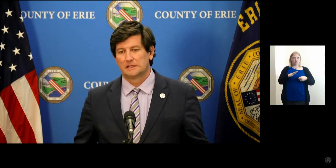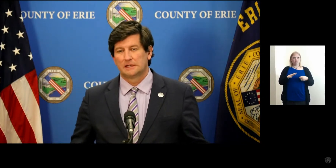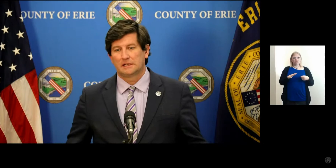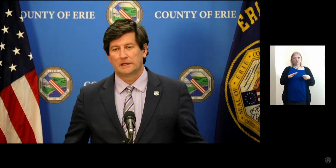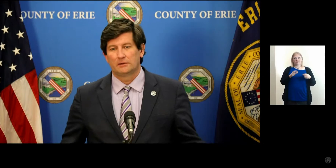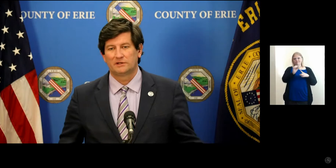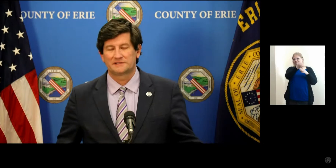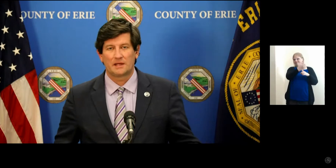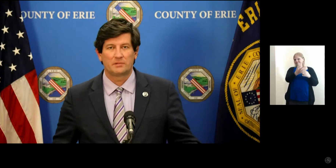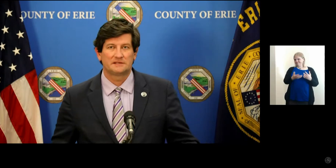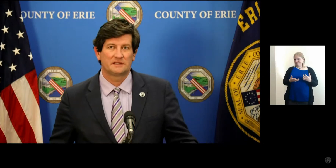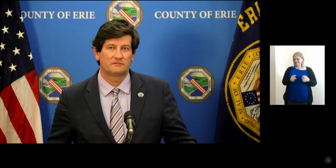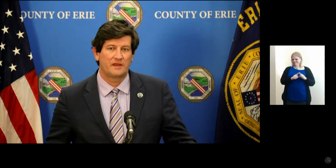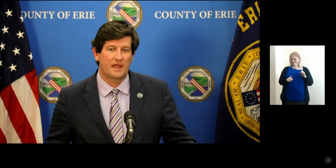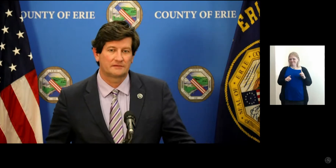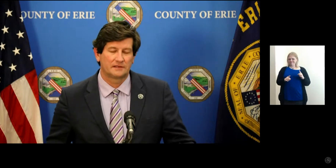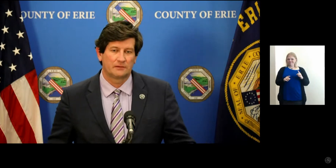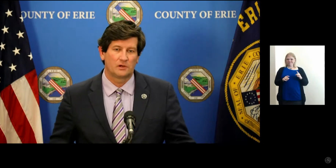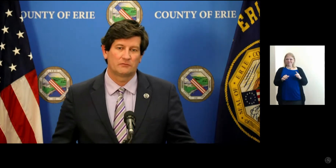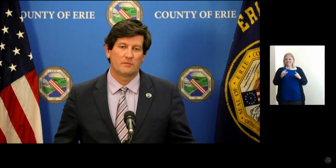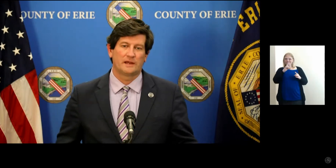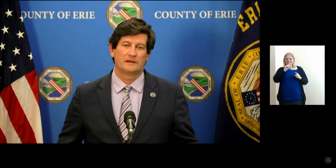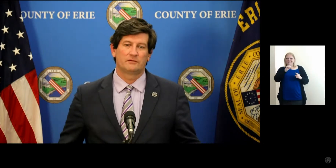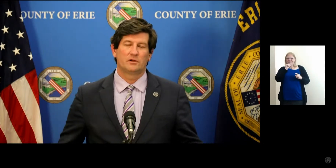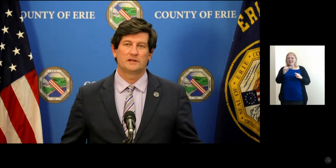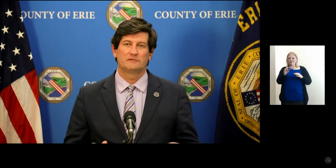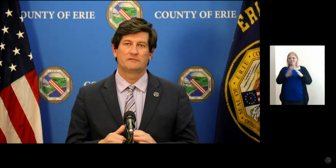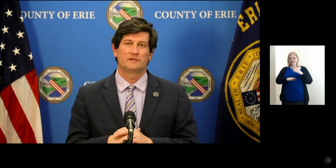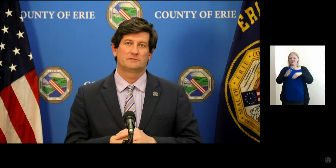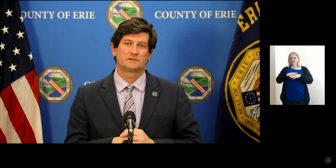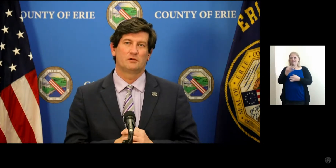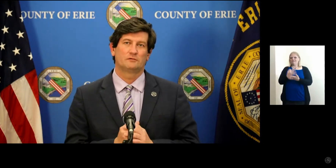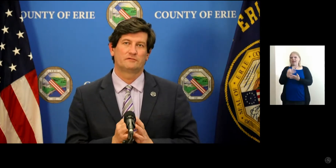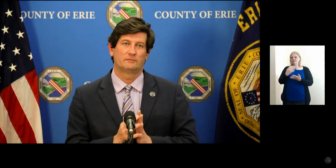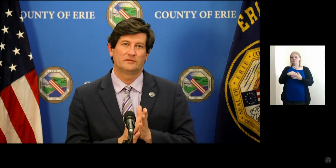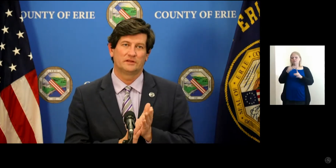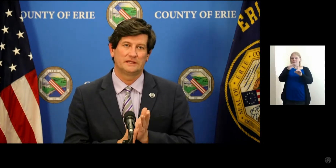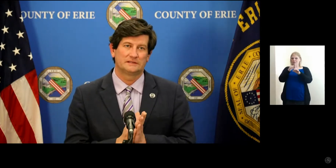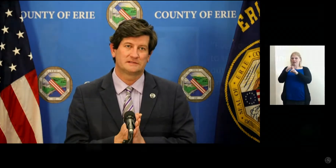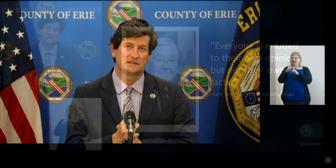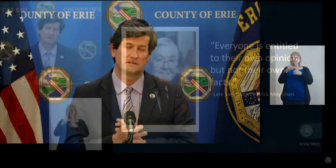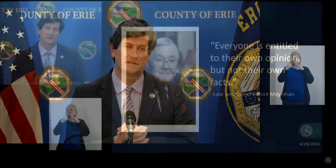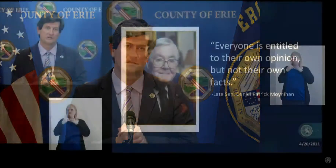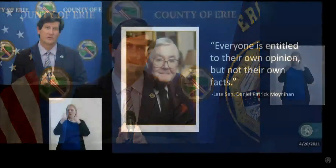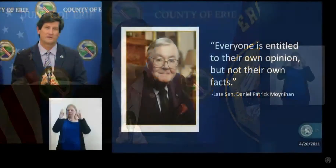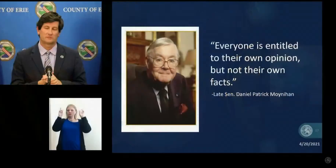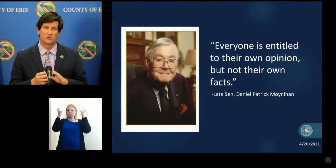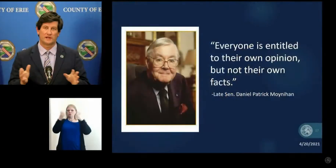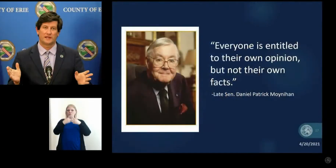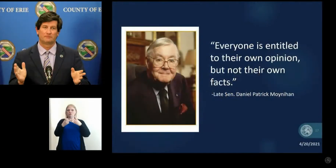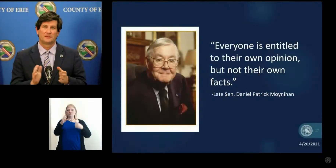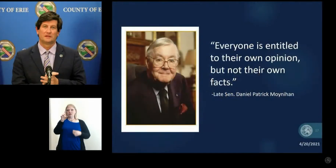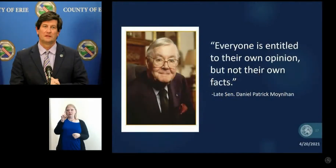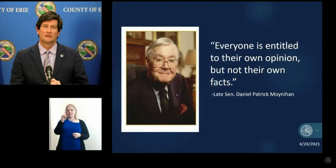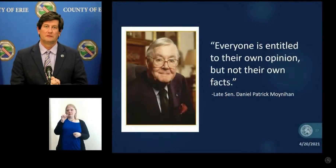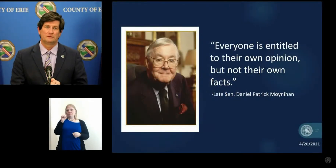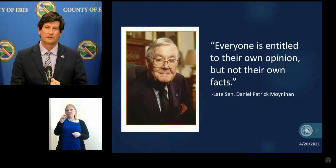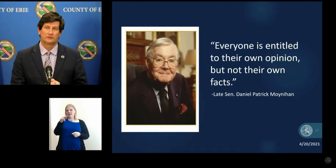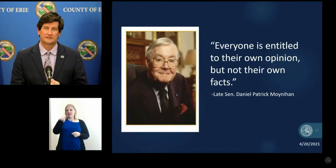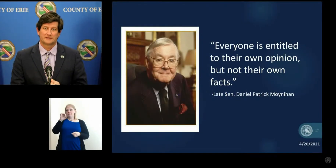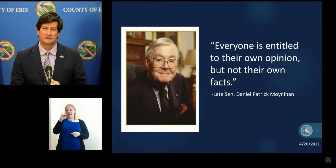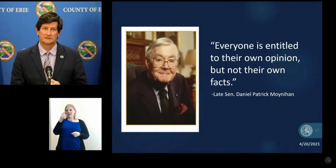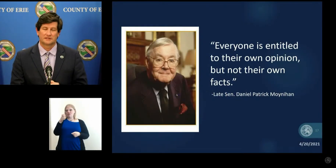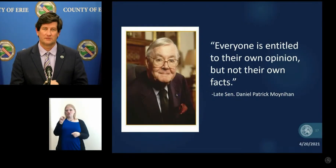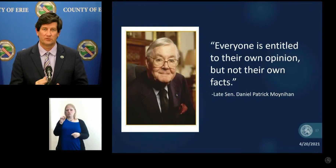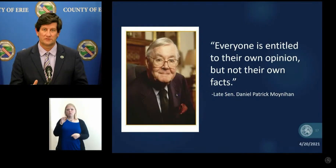response, but it's not based on facts. And I want to remind everybody of a famous quote from the late Senator Daniel Patrick Moynihan, one of